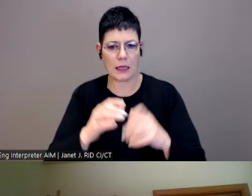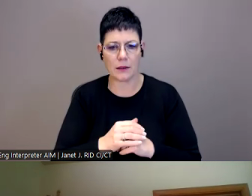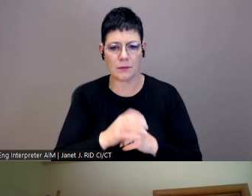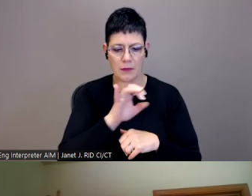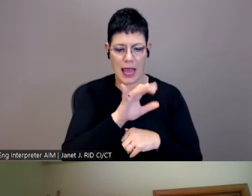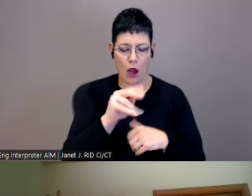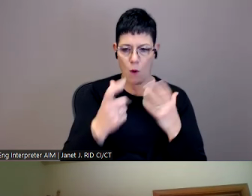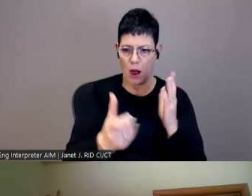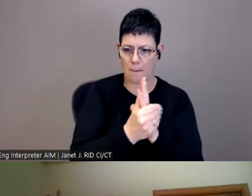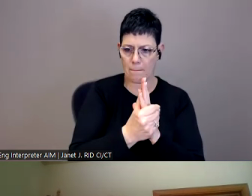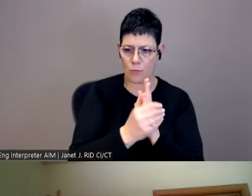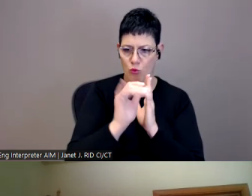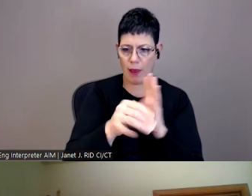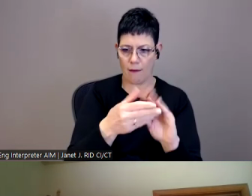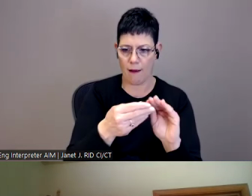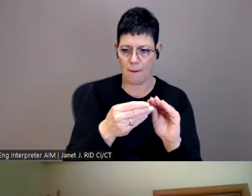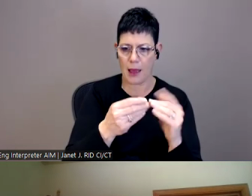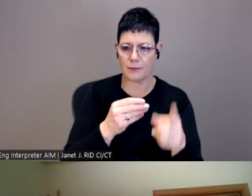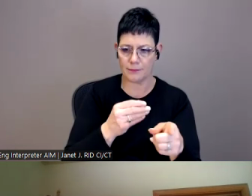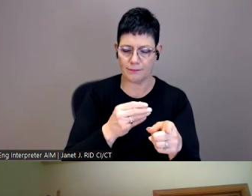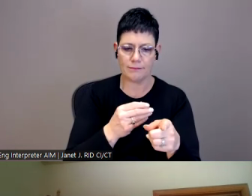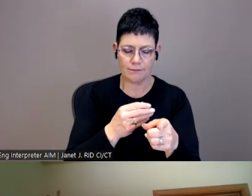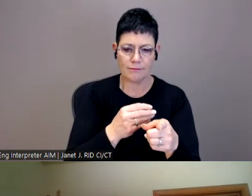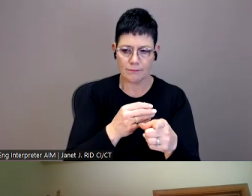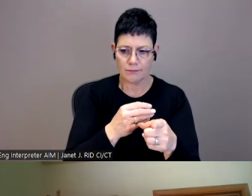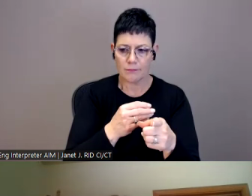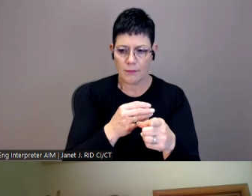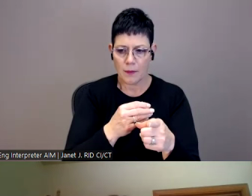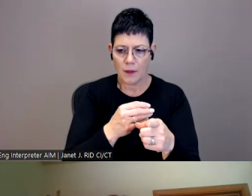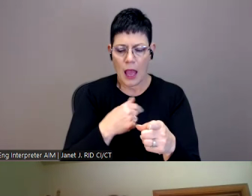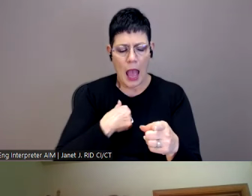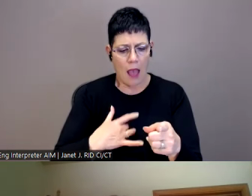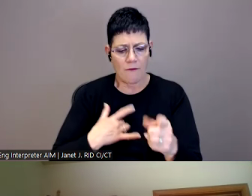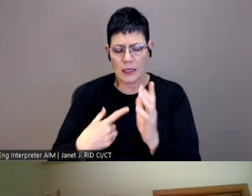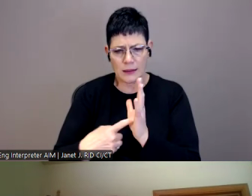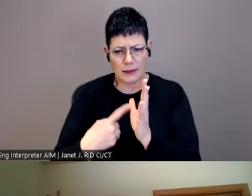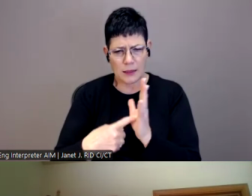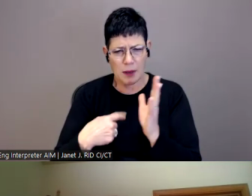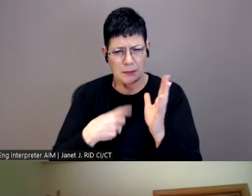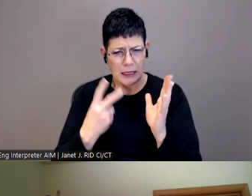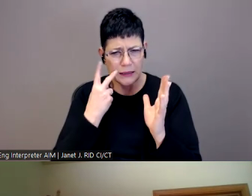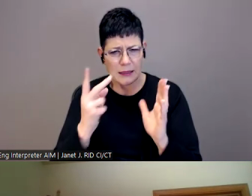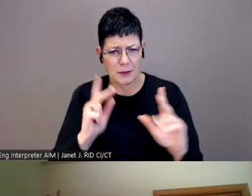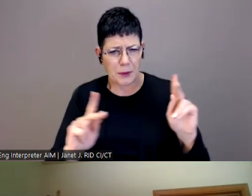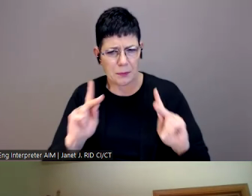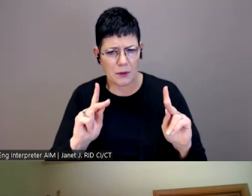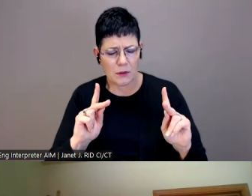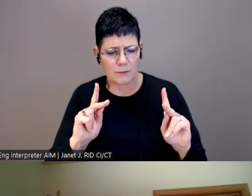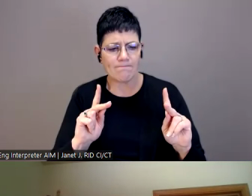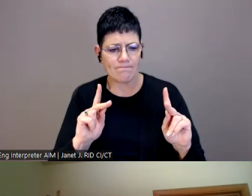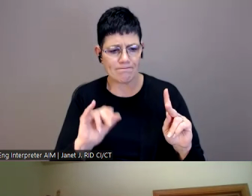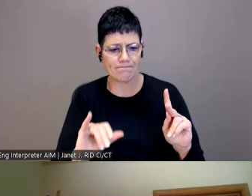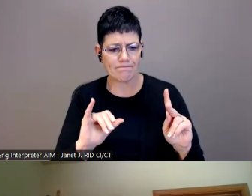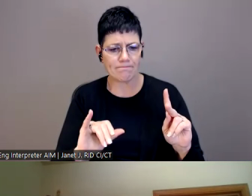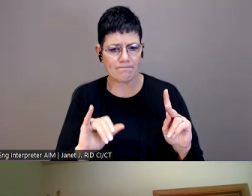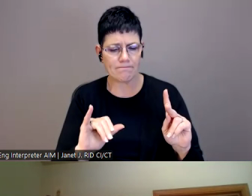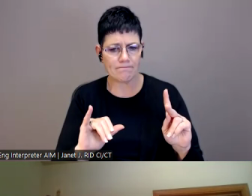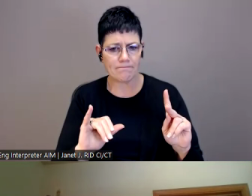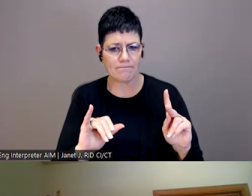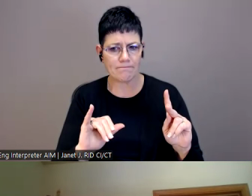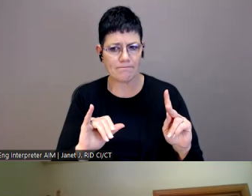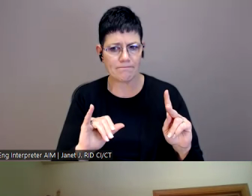Please. I think sometimes I also see people similarly